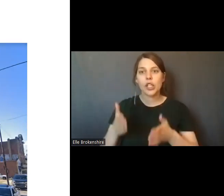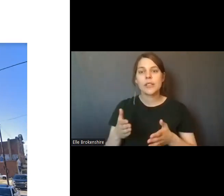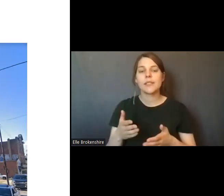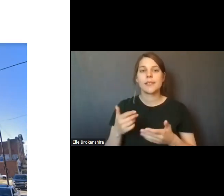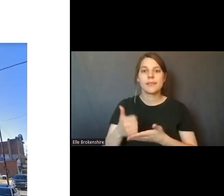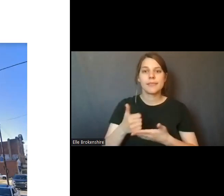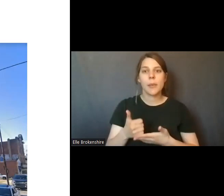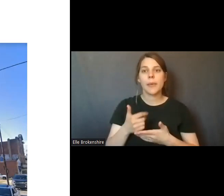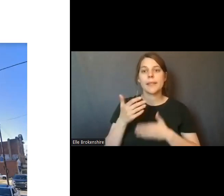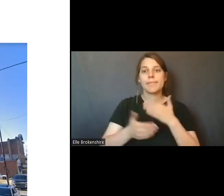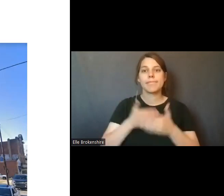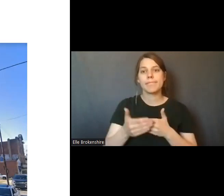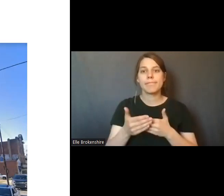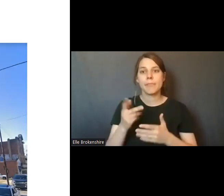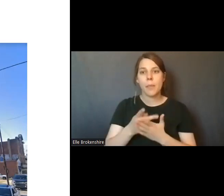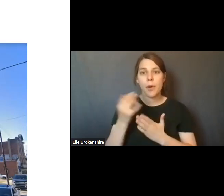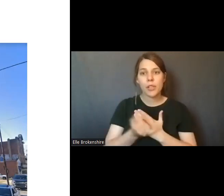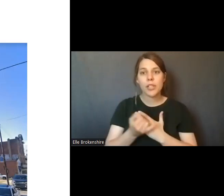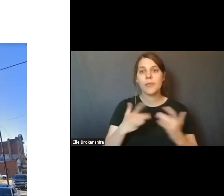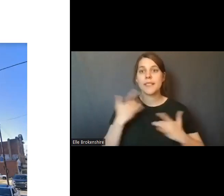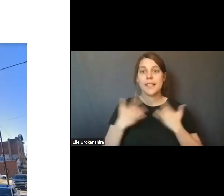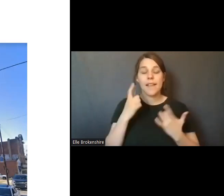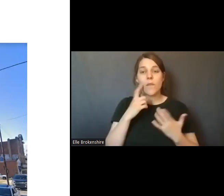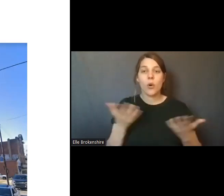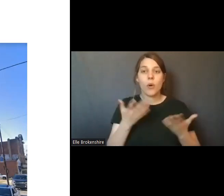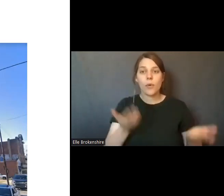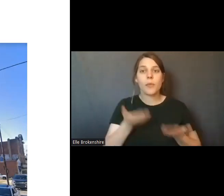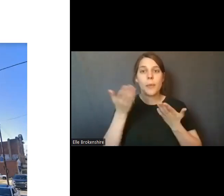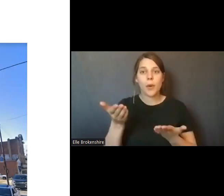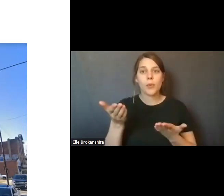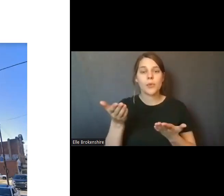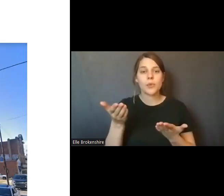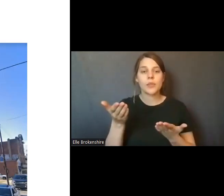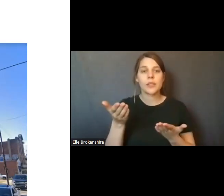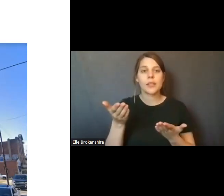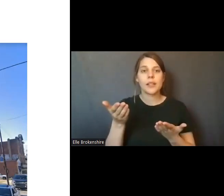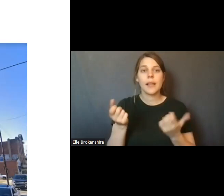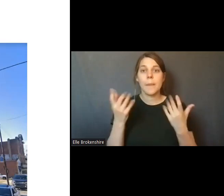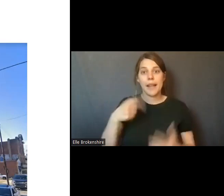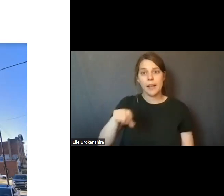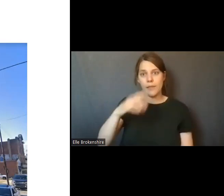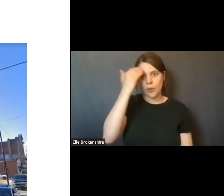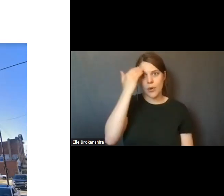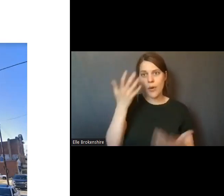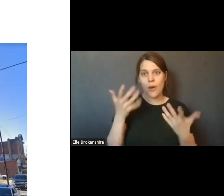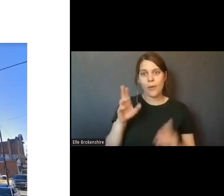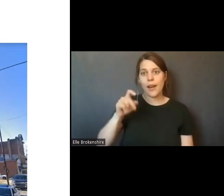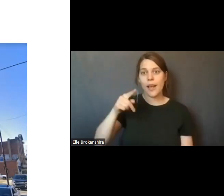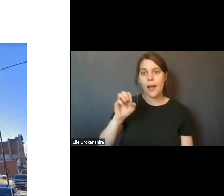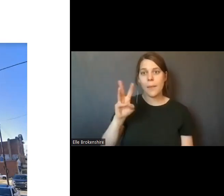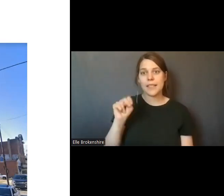project through, and we're really excited for what we have proposed here. As many of us know, Uptown's lost so many of its